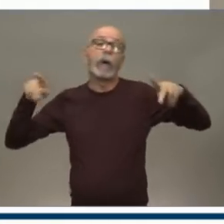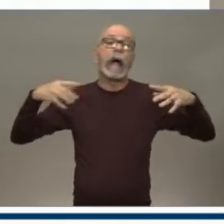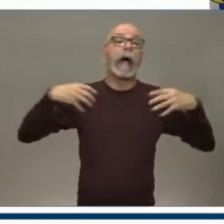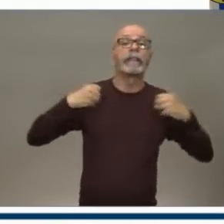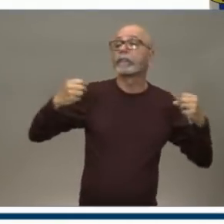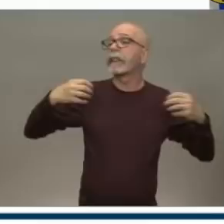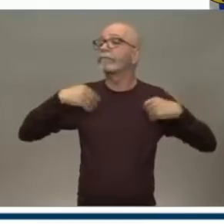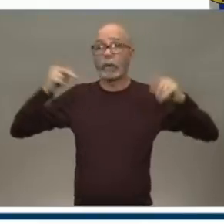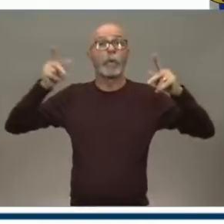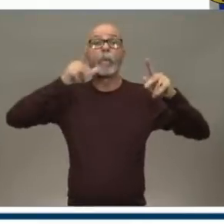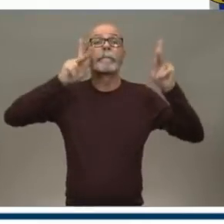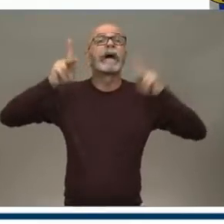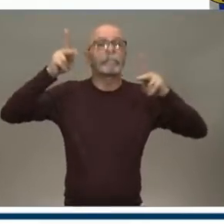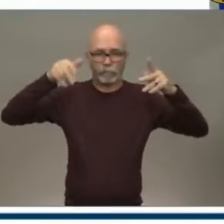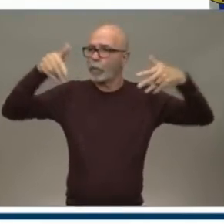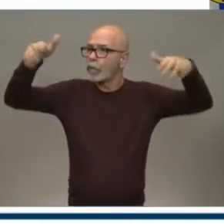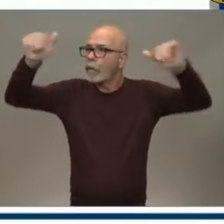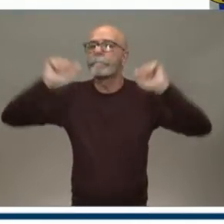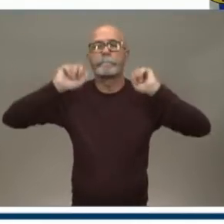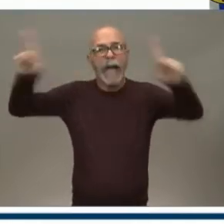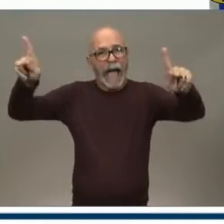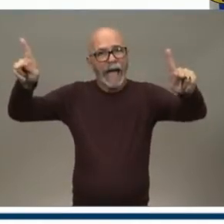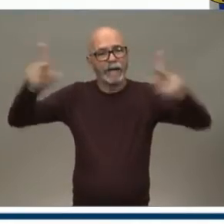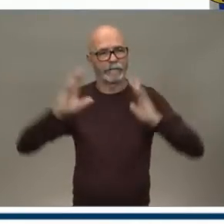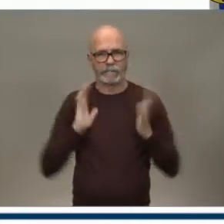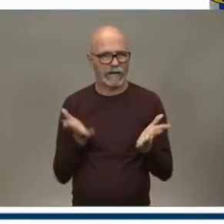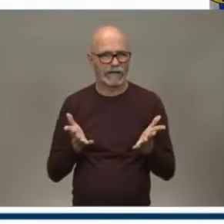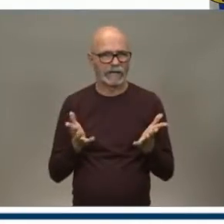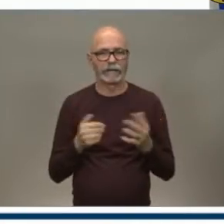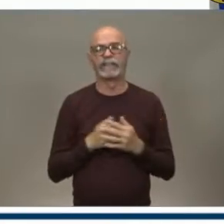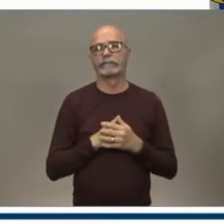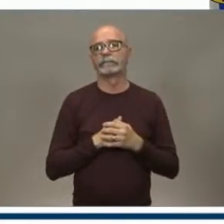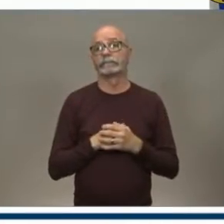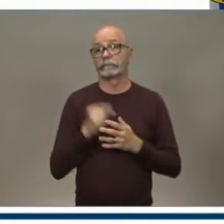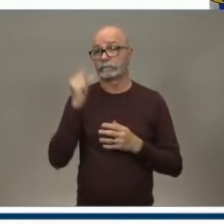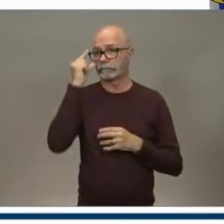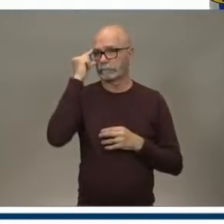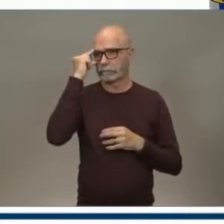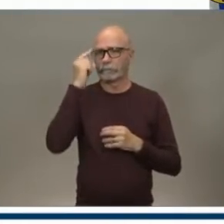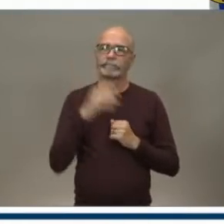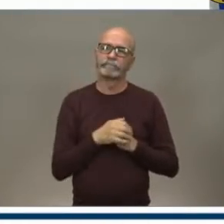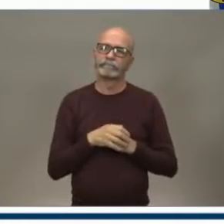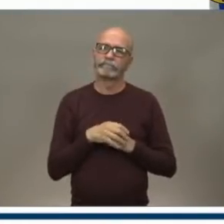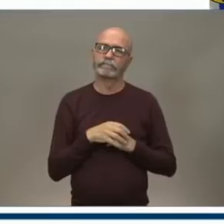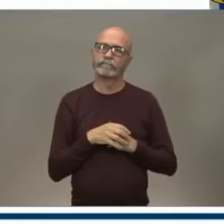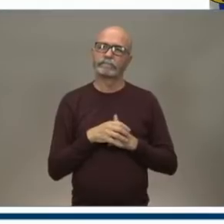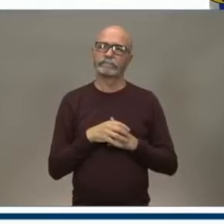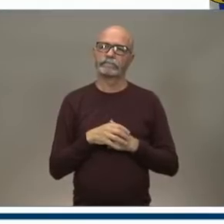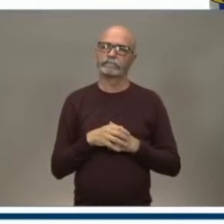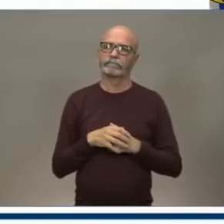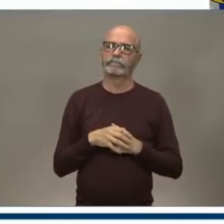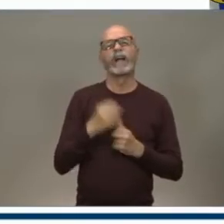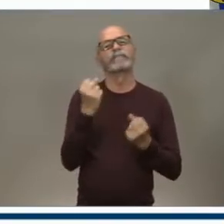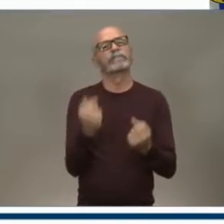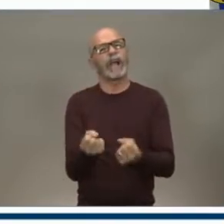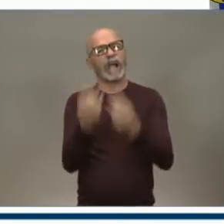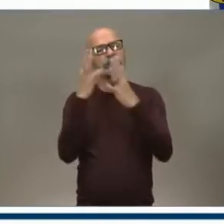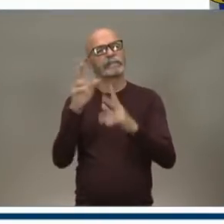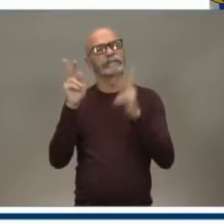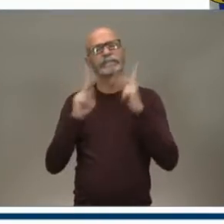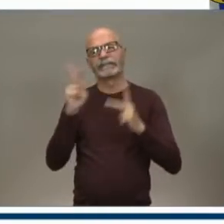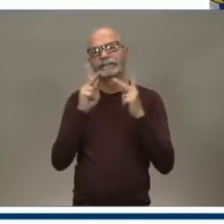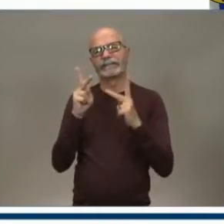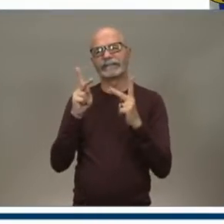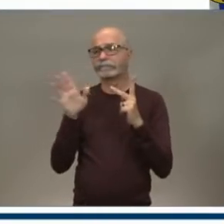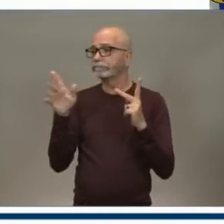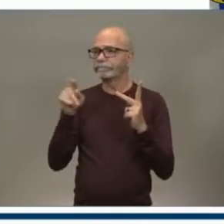Andrew. So how many contact tracers does public health employ for the